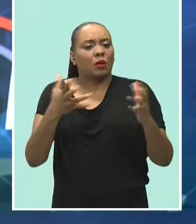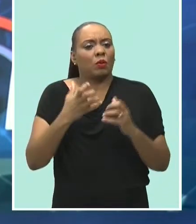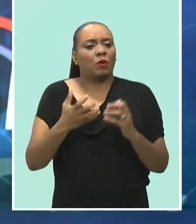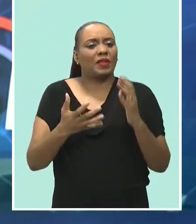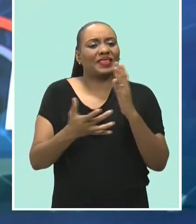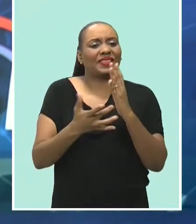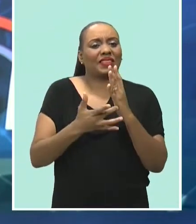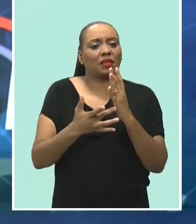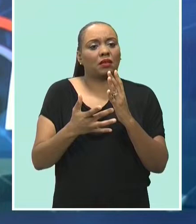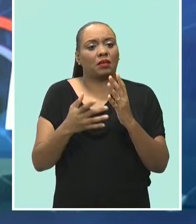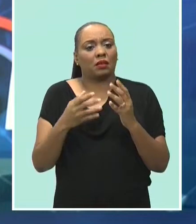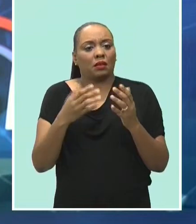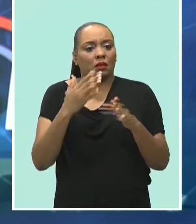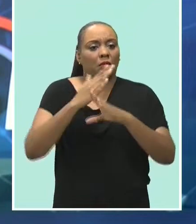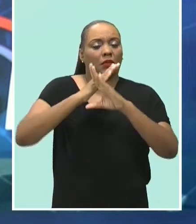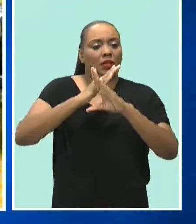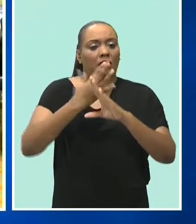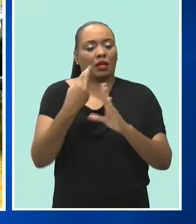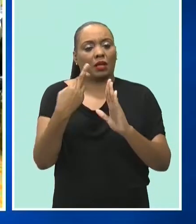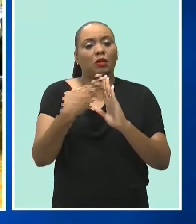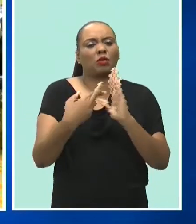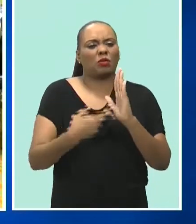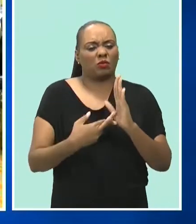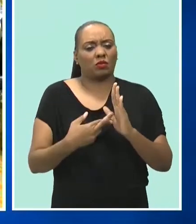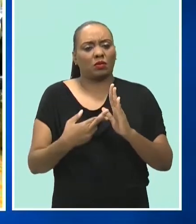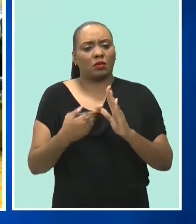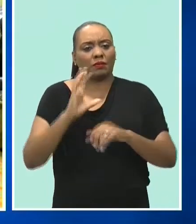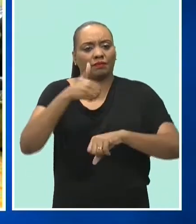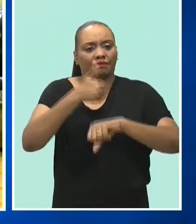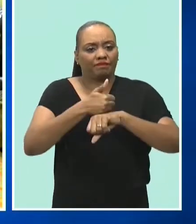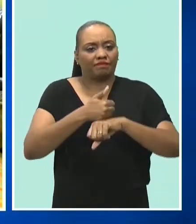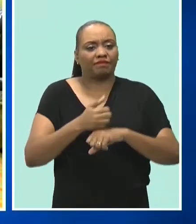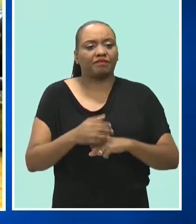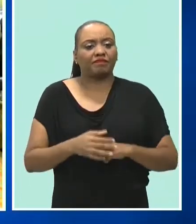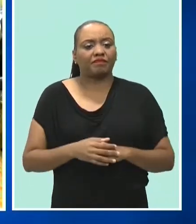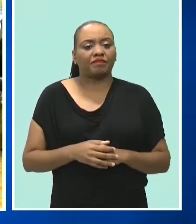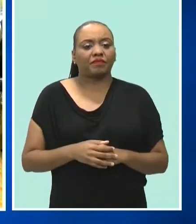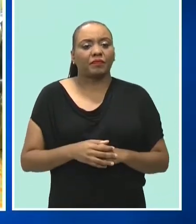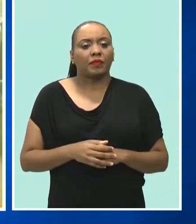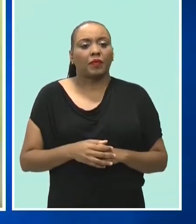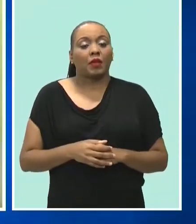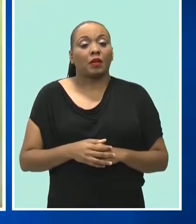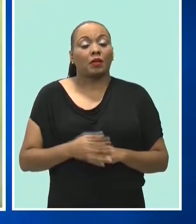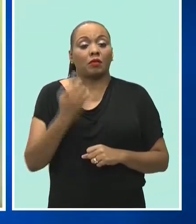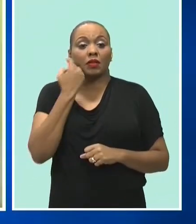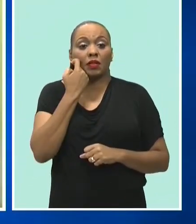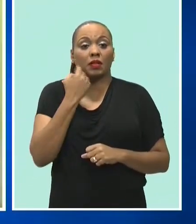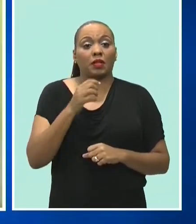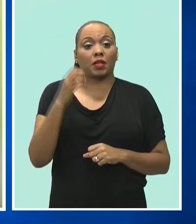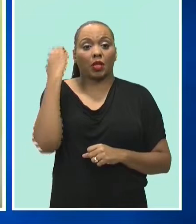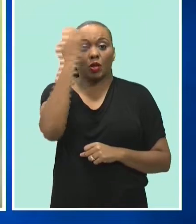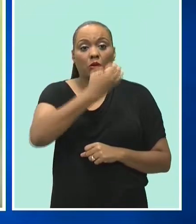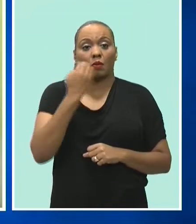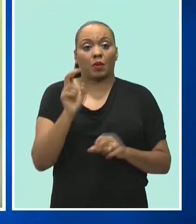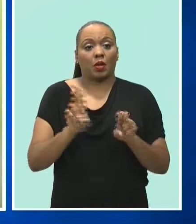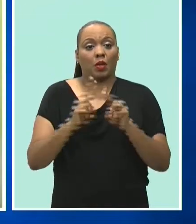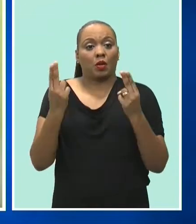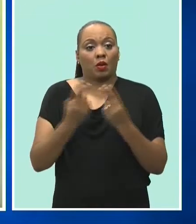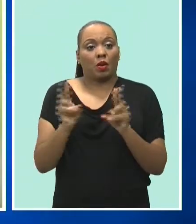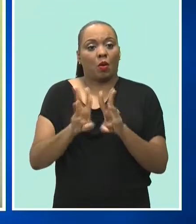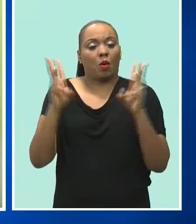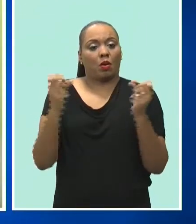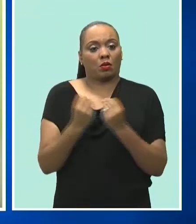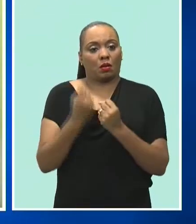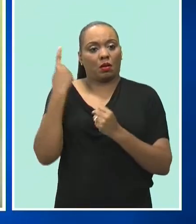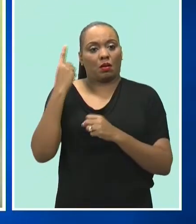protection and regulation. While addressing a group of regional and international data experts at a European Union-funded data protection